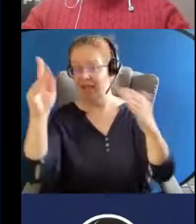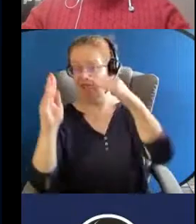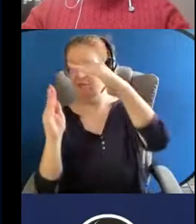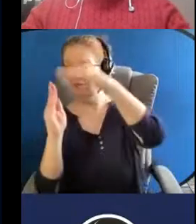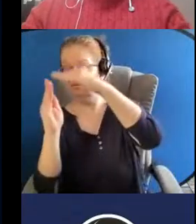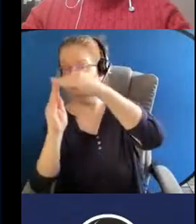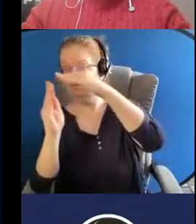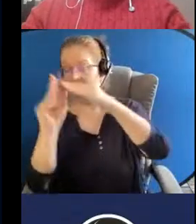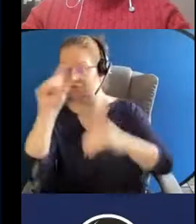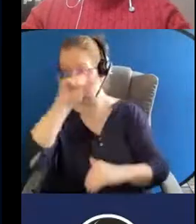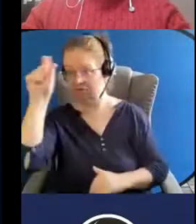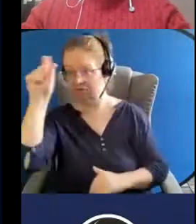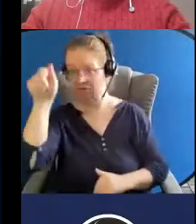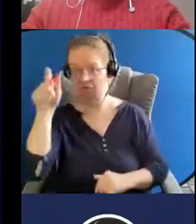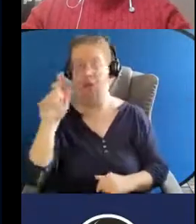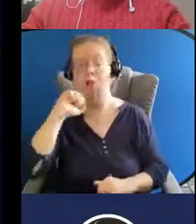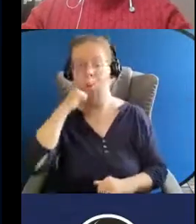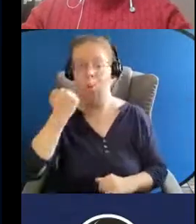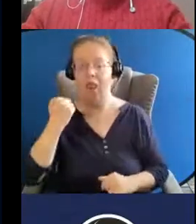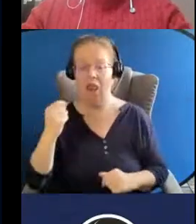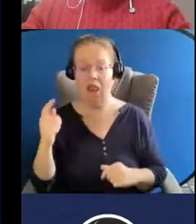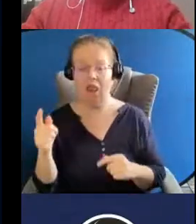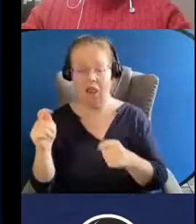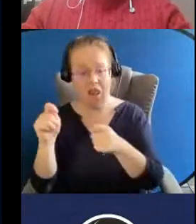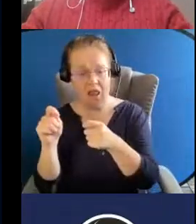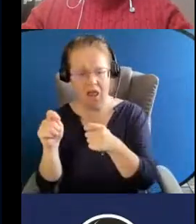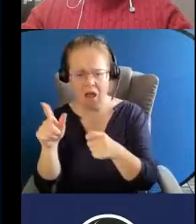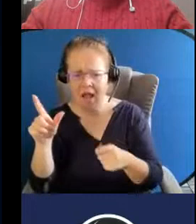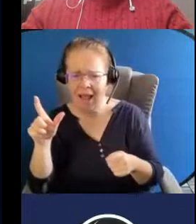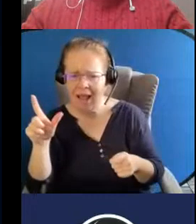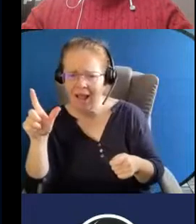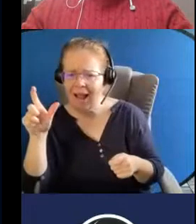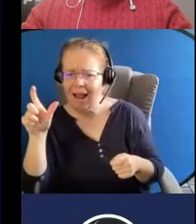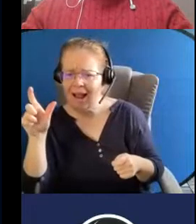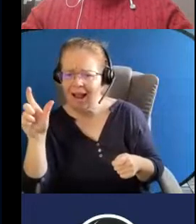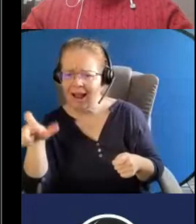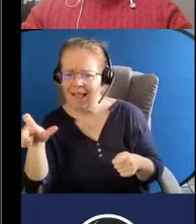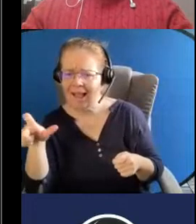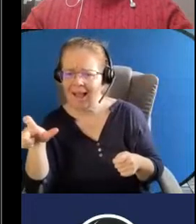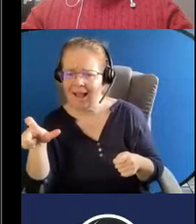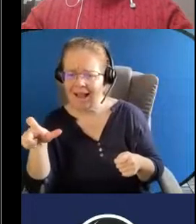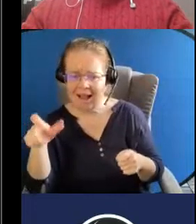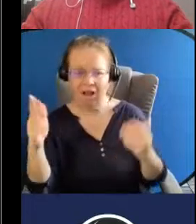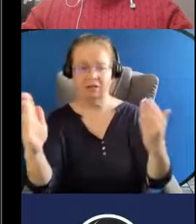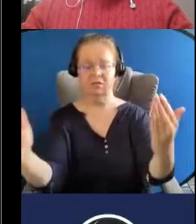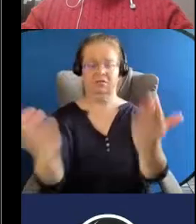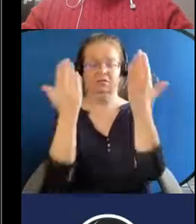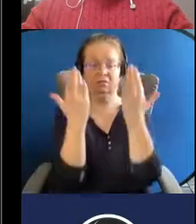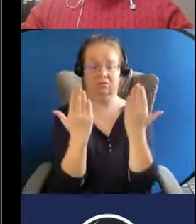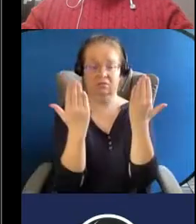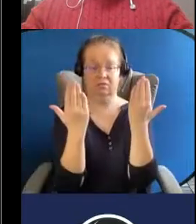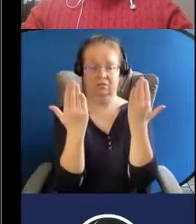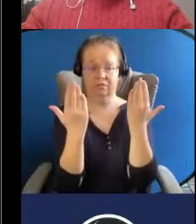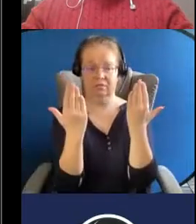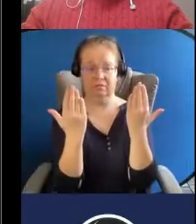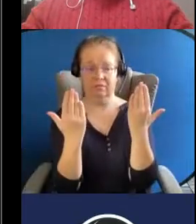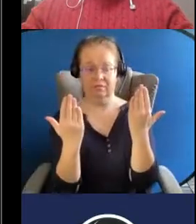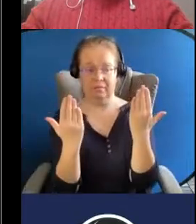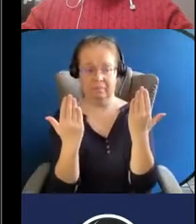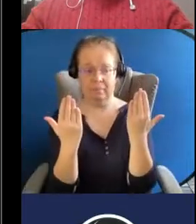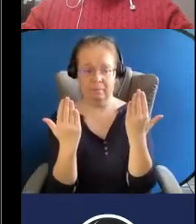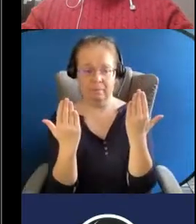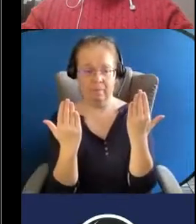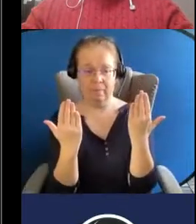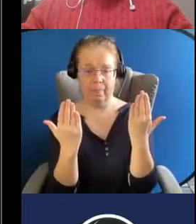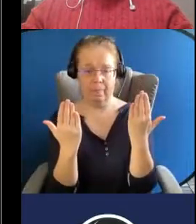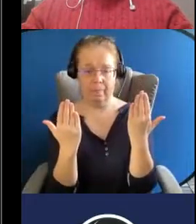in his taskbar, and it shows, and he could just click on that, and it would bring that layout right back up without having to do anything.